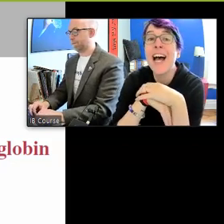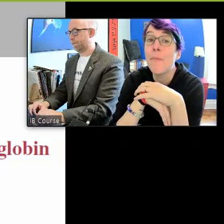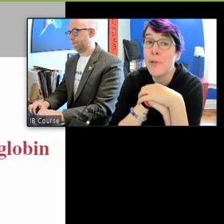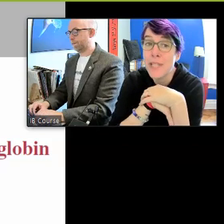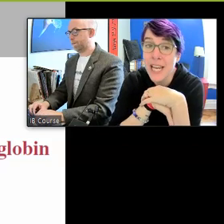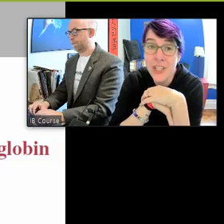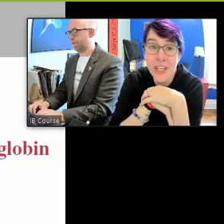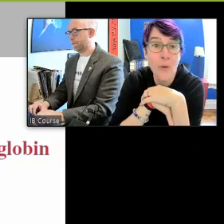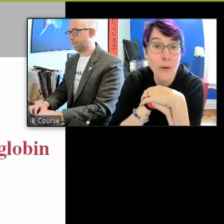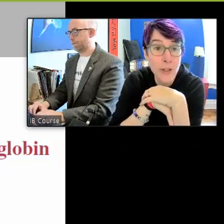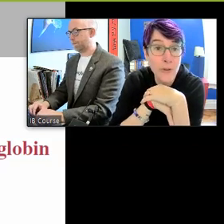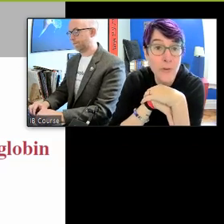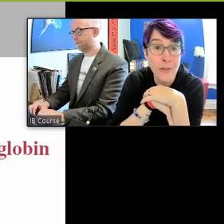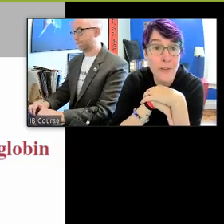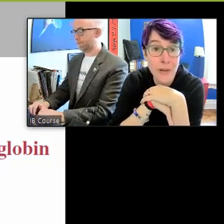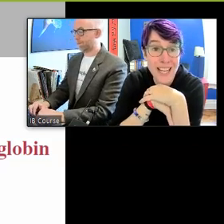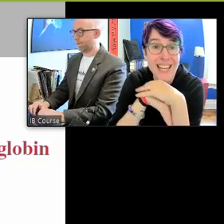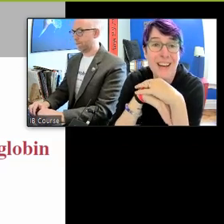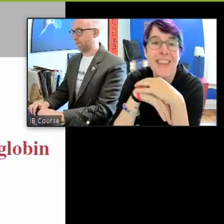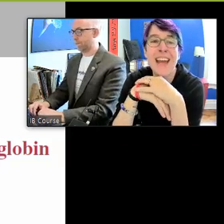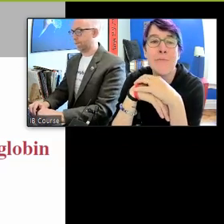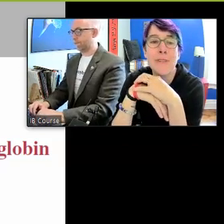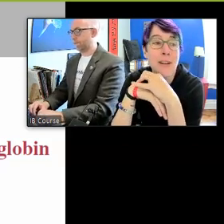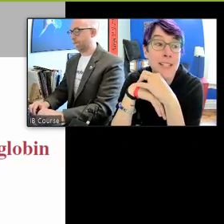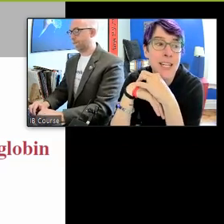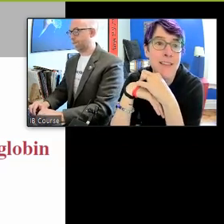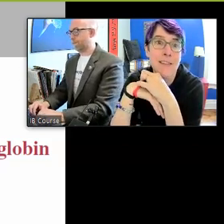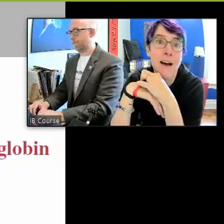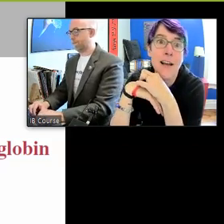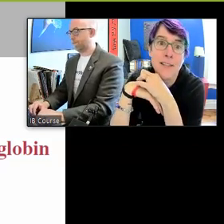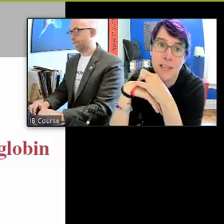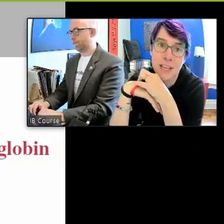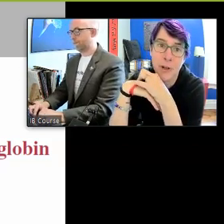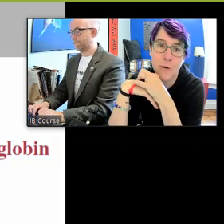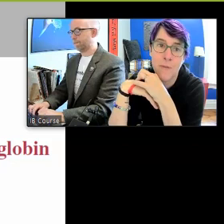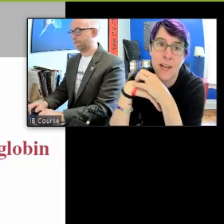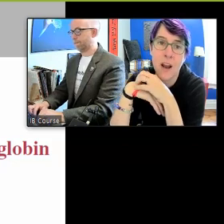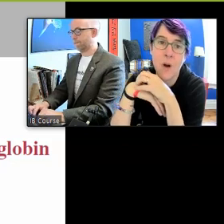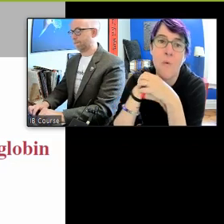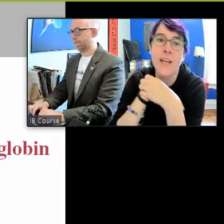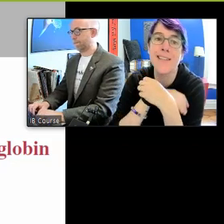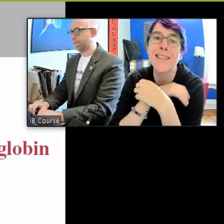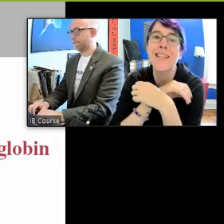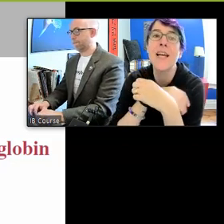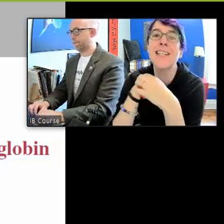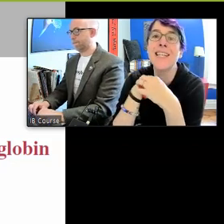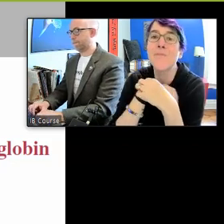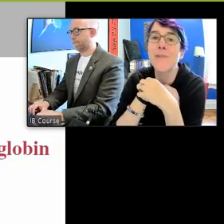whereby a mutation or two or three that resulted in the loss of hemoglobin